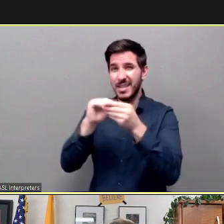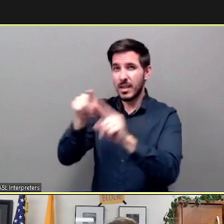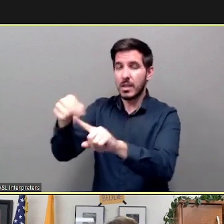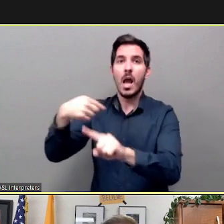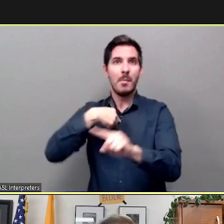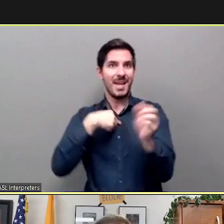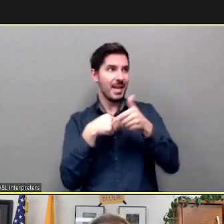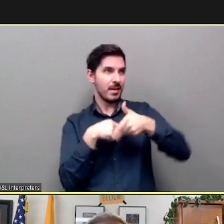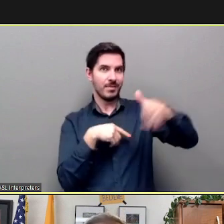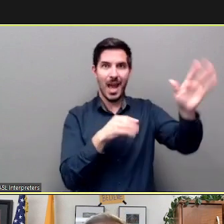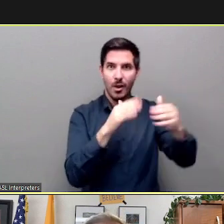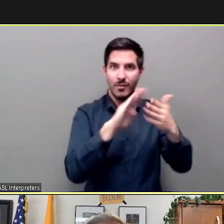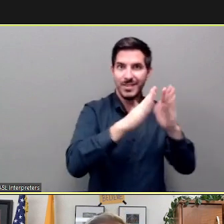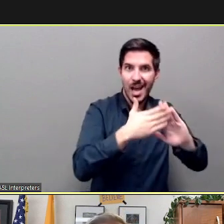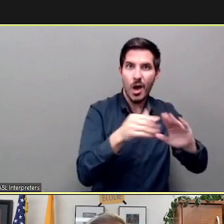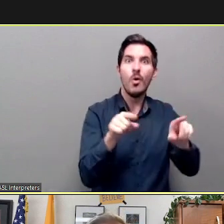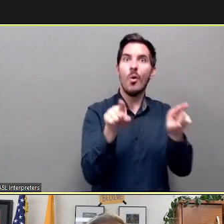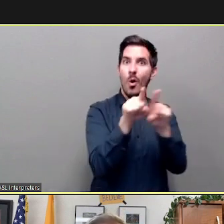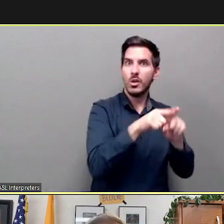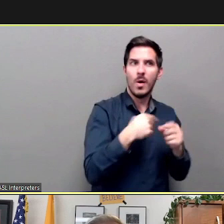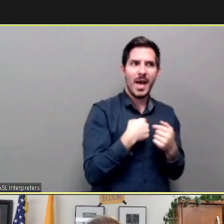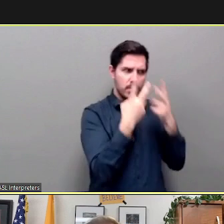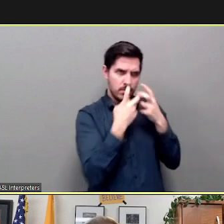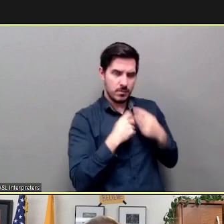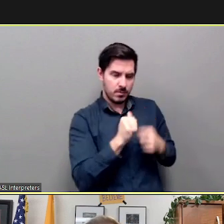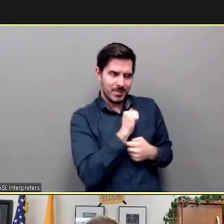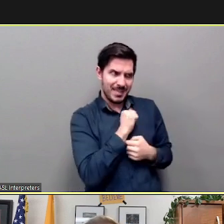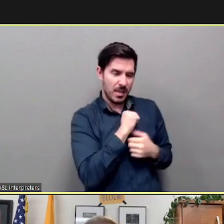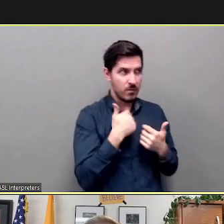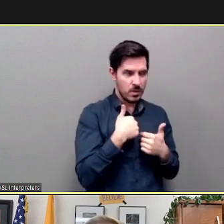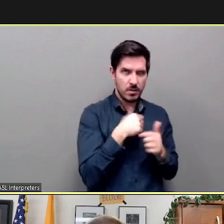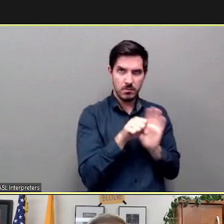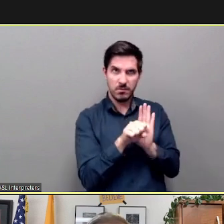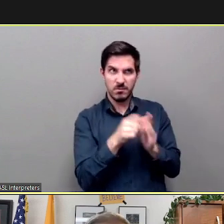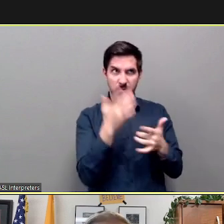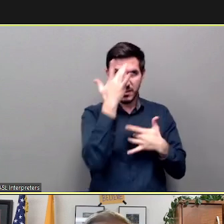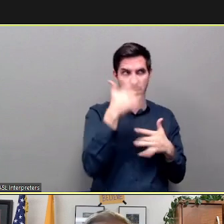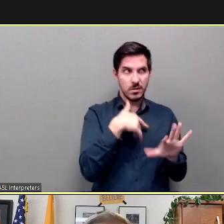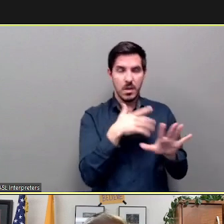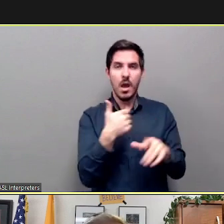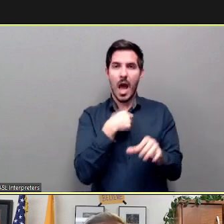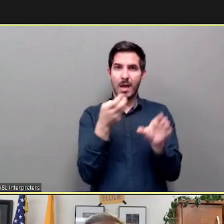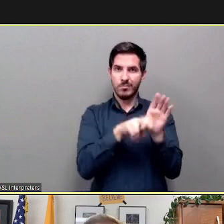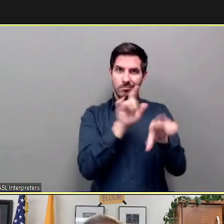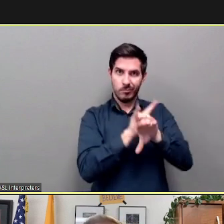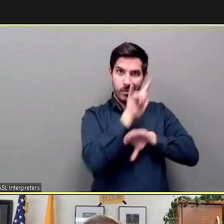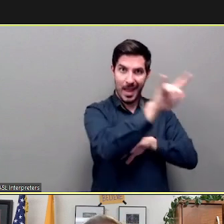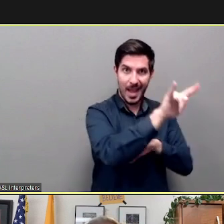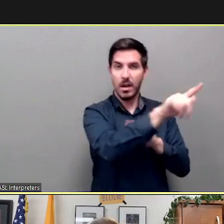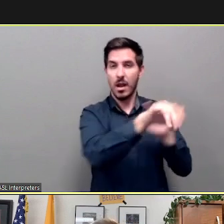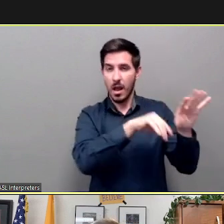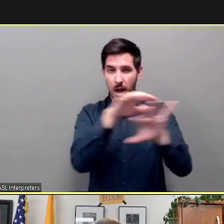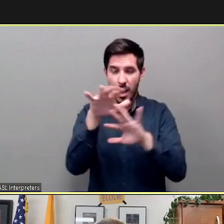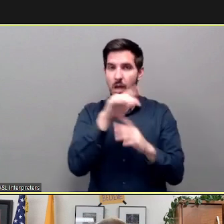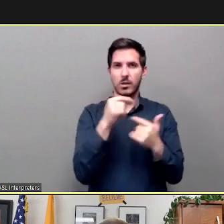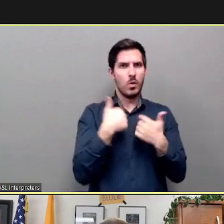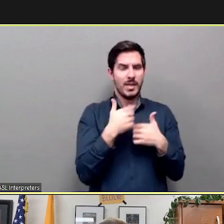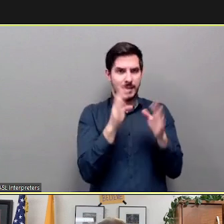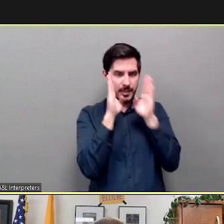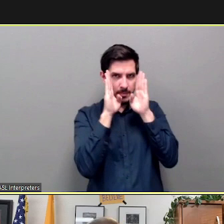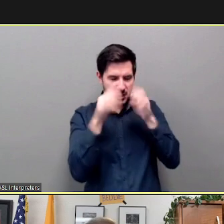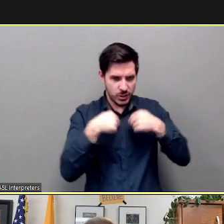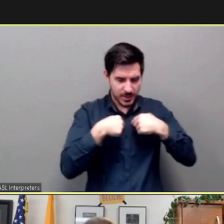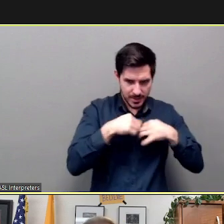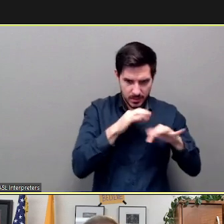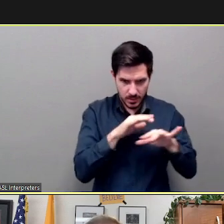for symptoms because I was on some airplanes, and you can still order tests and probably will be able to into next